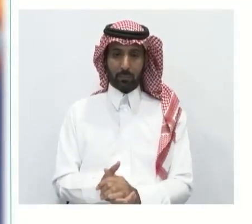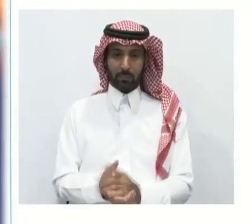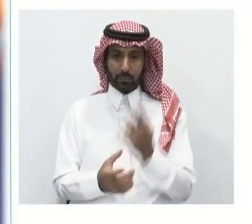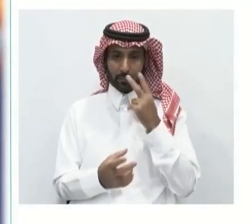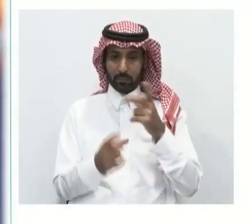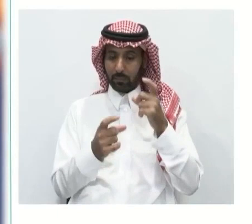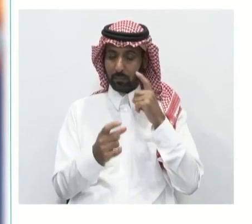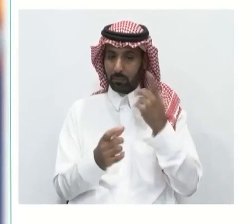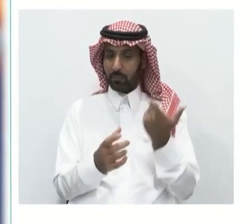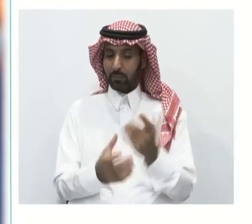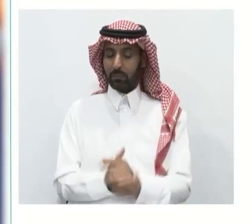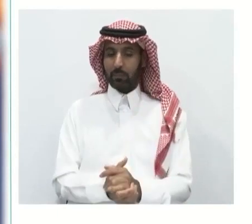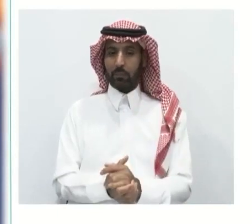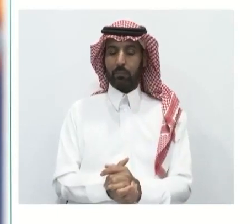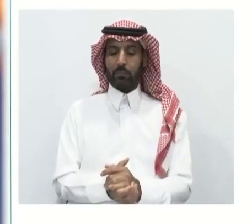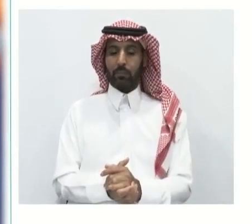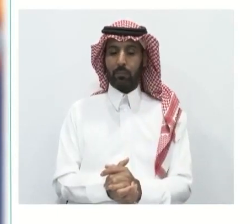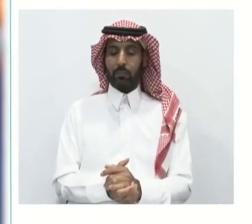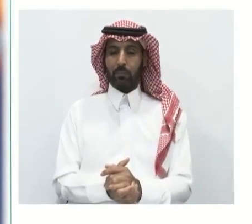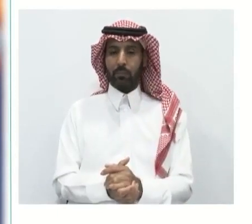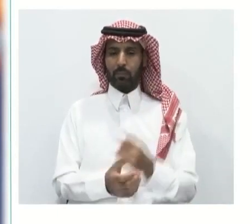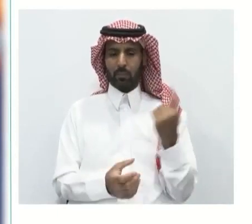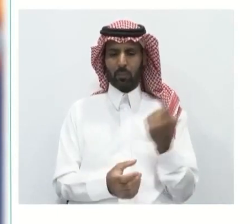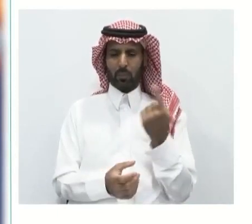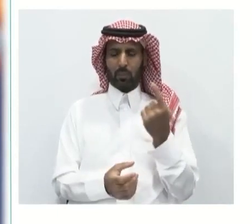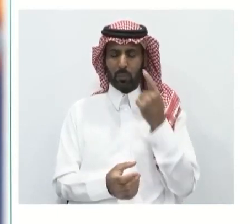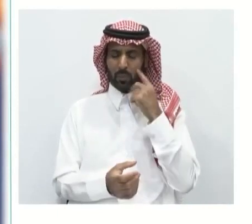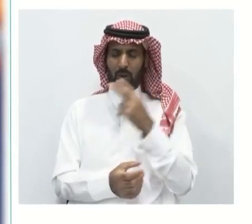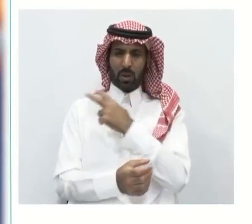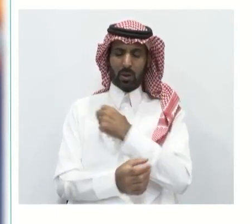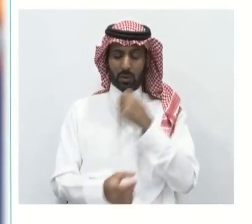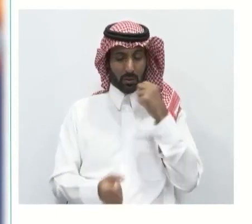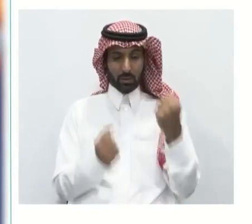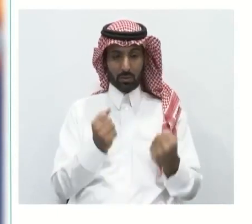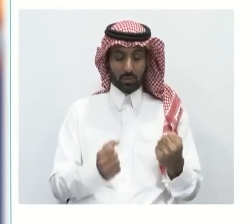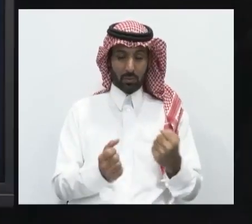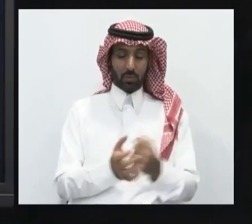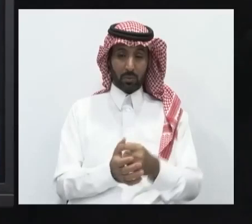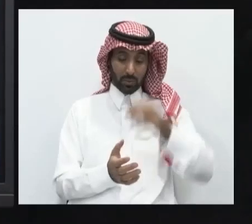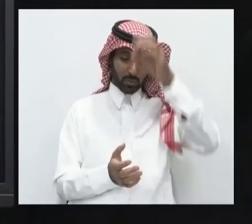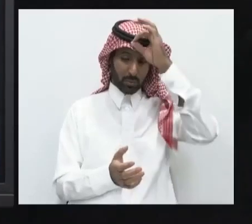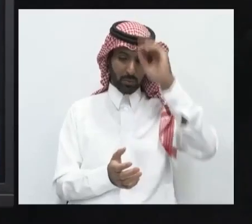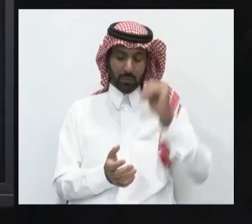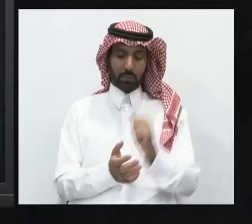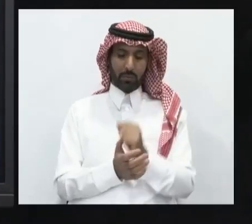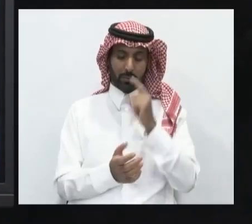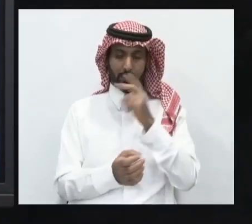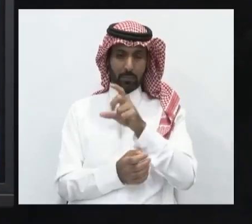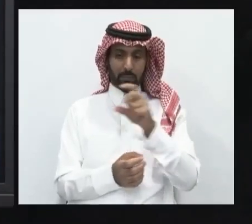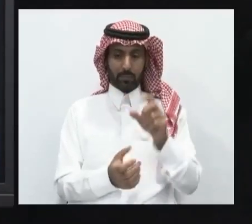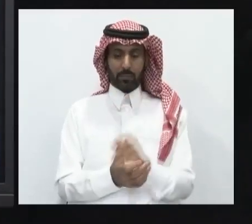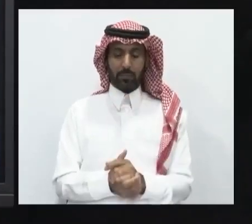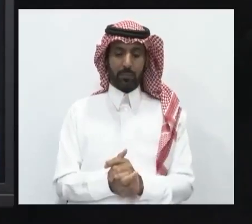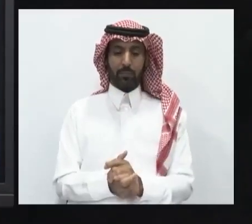the picture the siren above the police car. You know, all this article will be talking